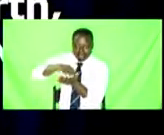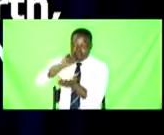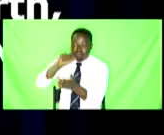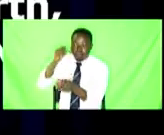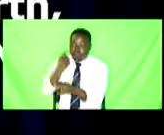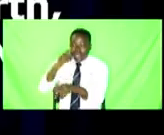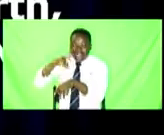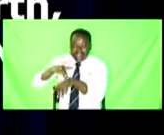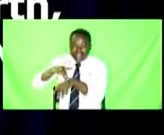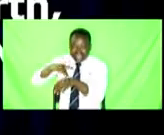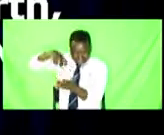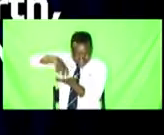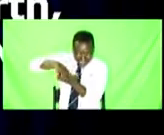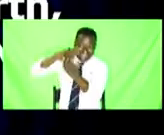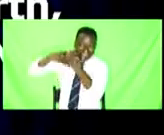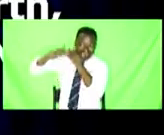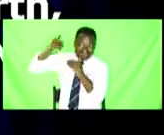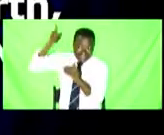Kneels in heaven.